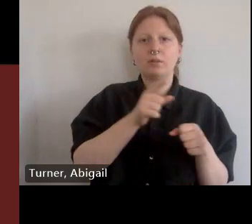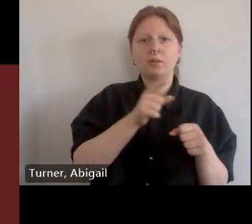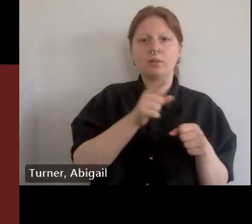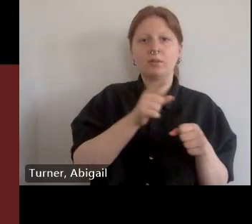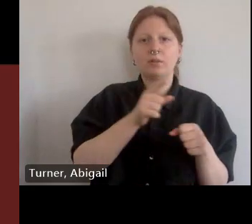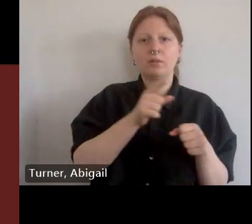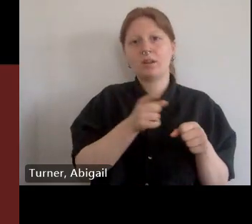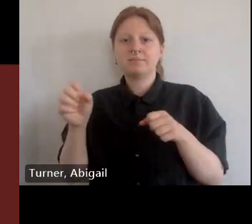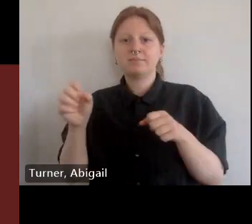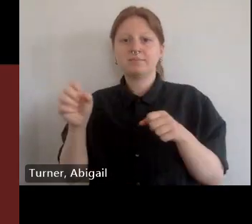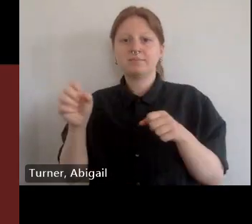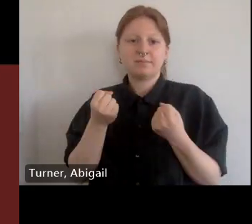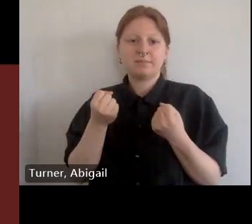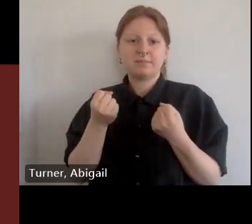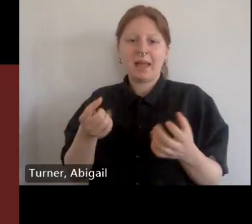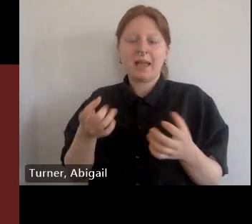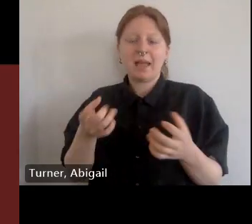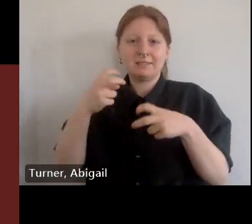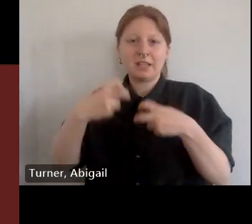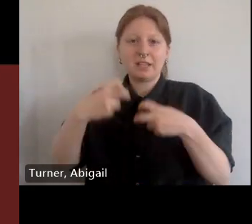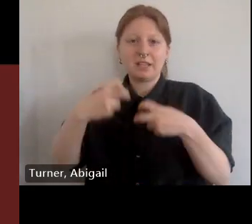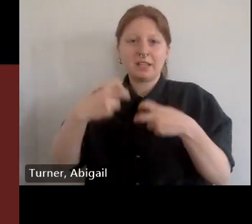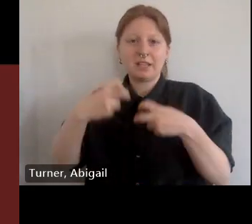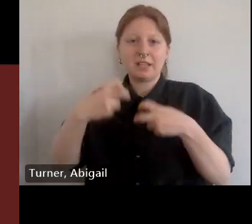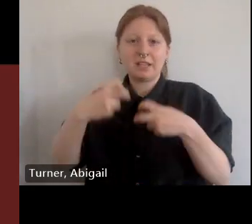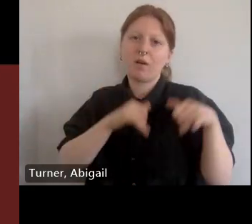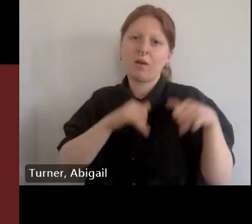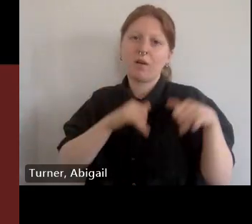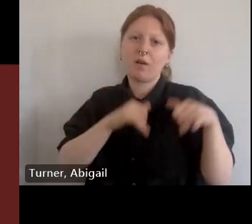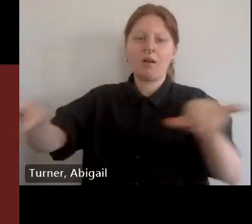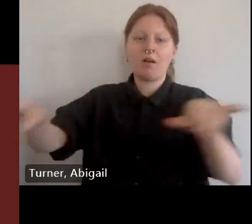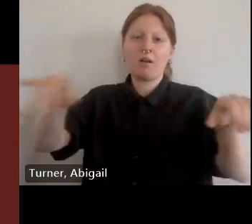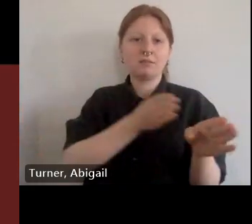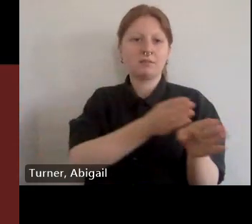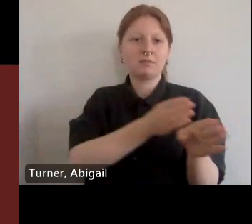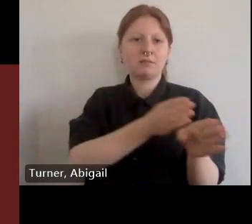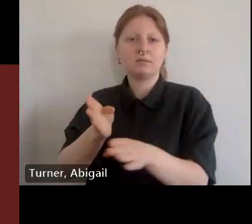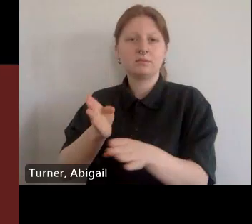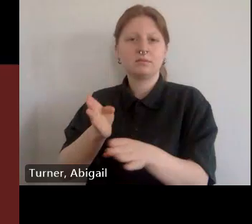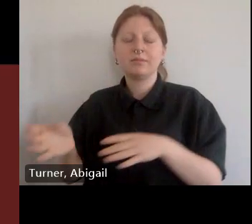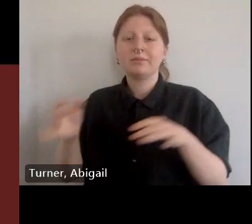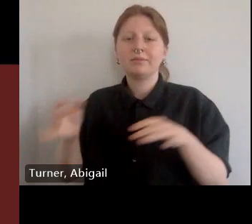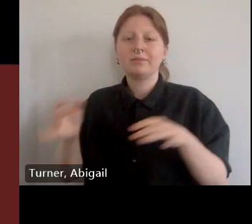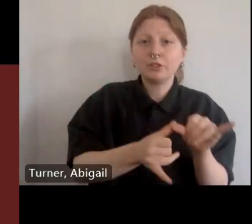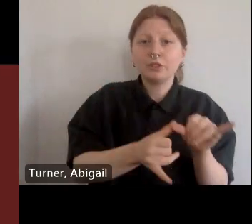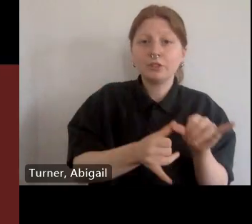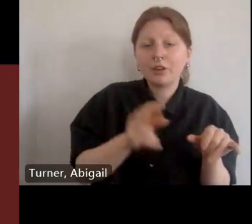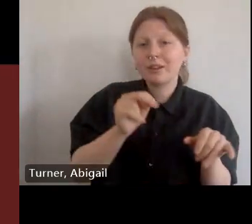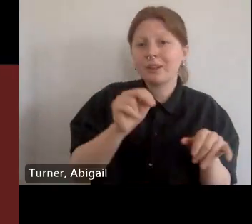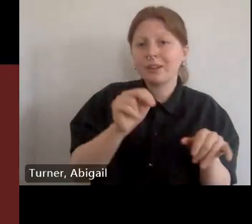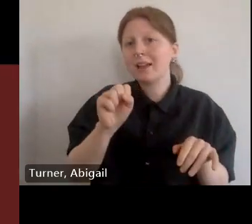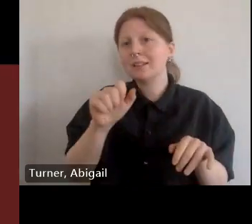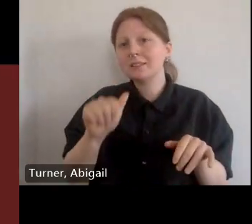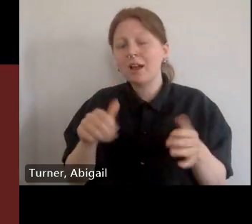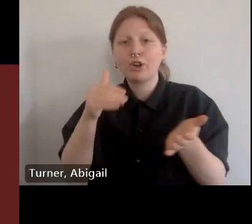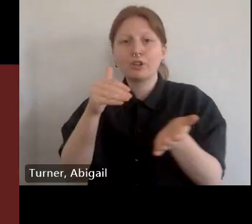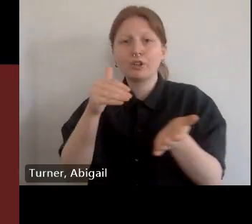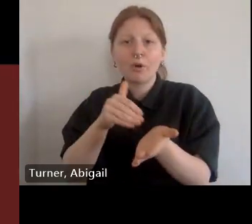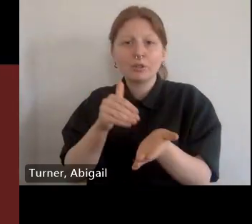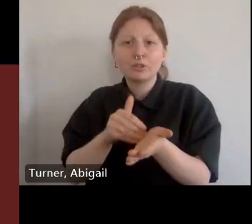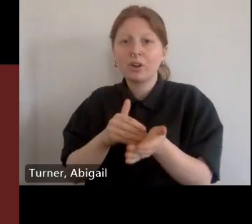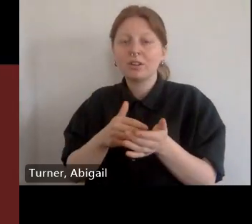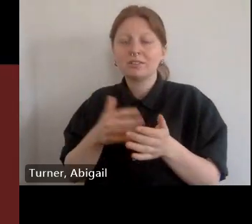of Black doctors, all the way into engineering in places like NASA, there's a lack of BIPOC engineers.